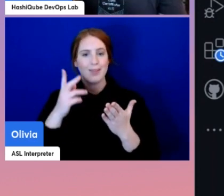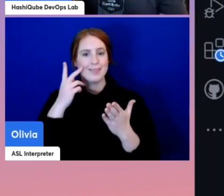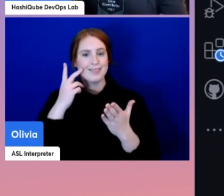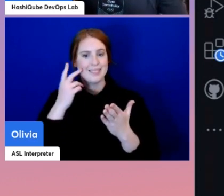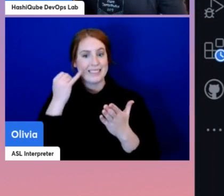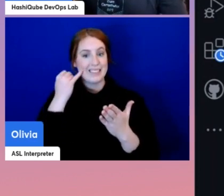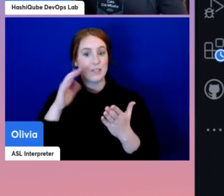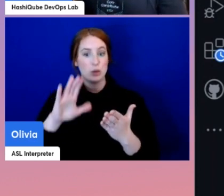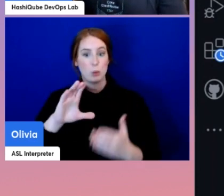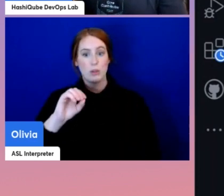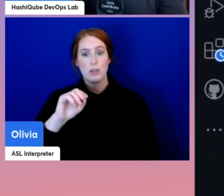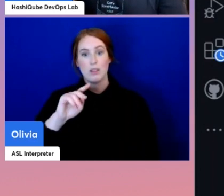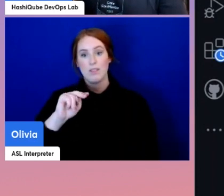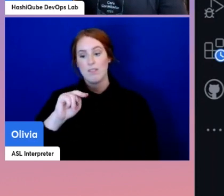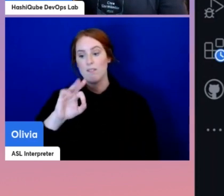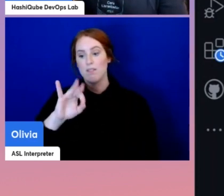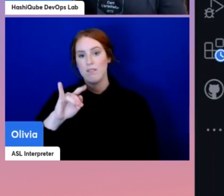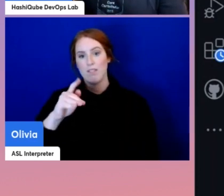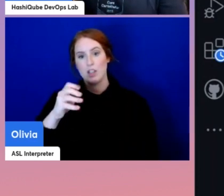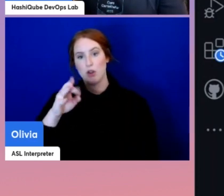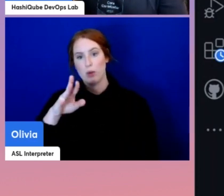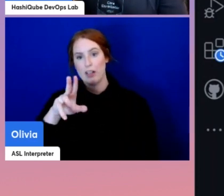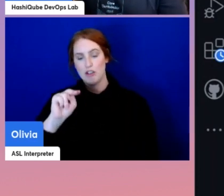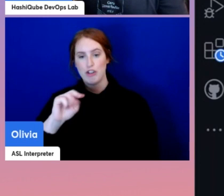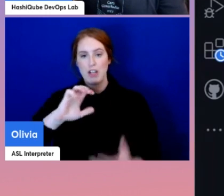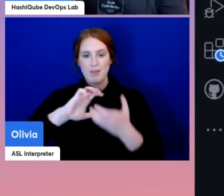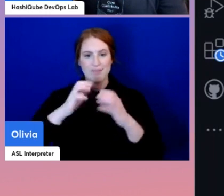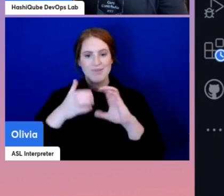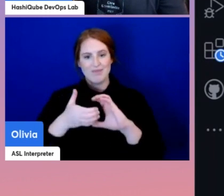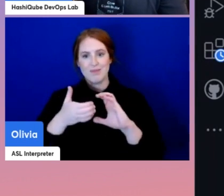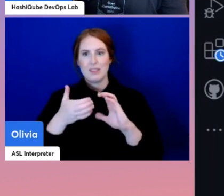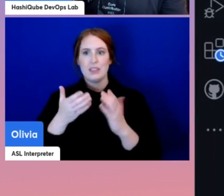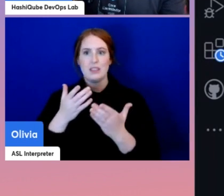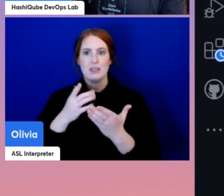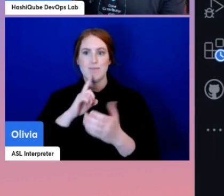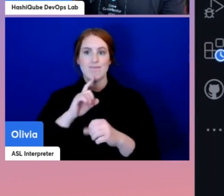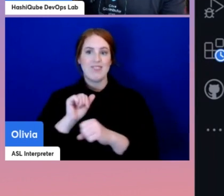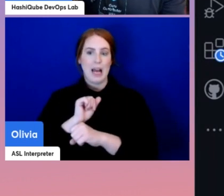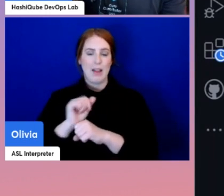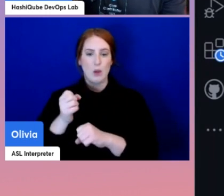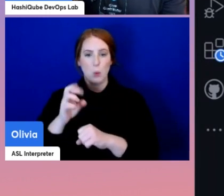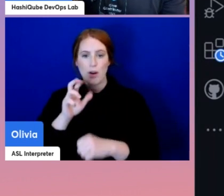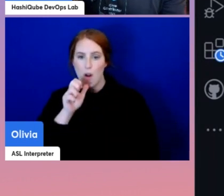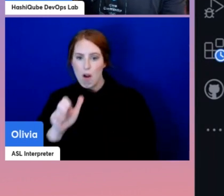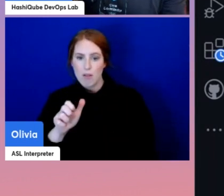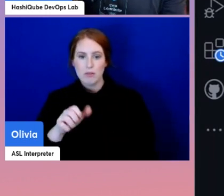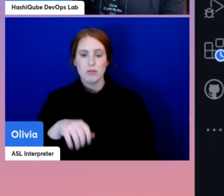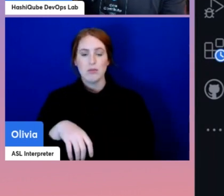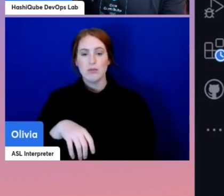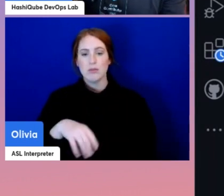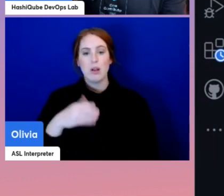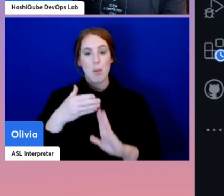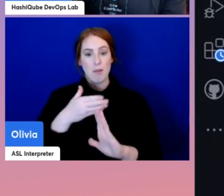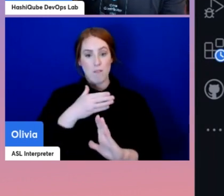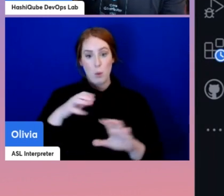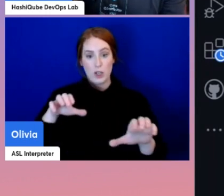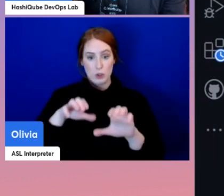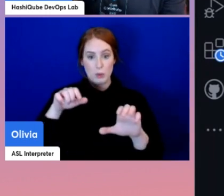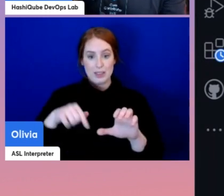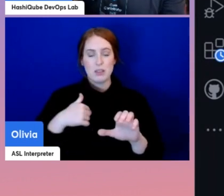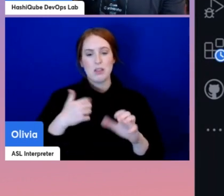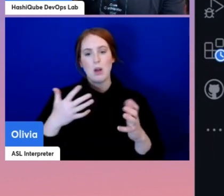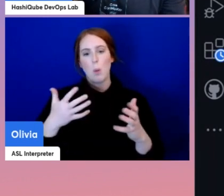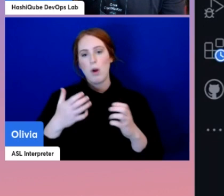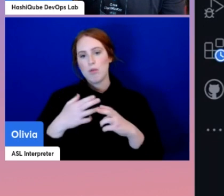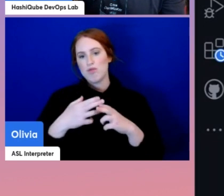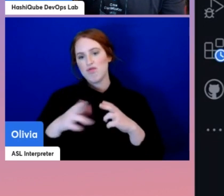configuration is valid. And in fact, before I do this, I would like to just quickly show you an example. So